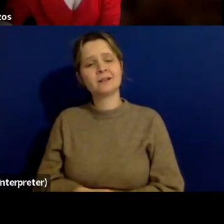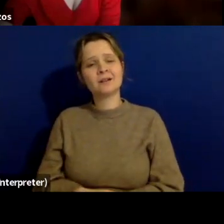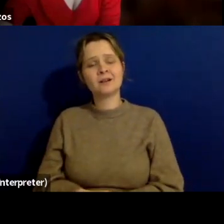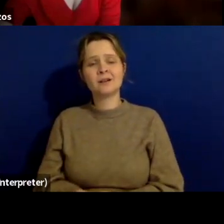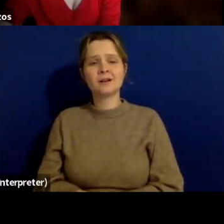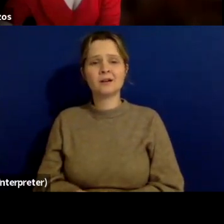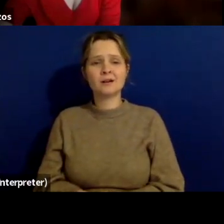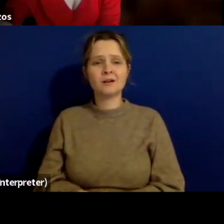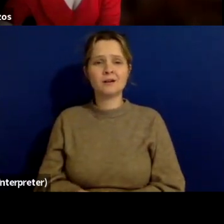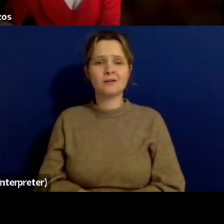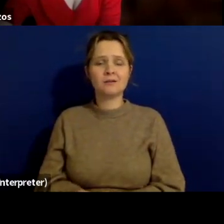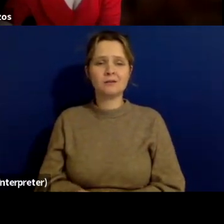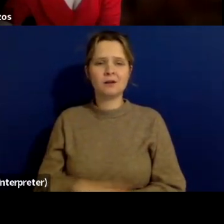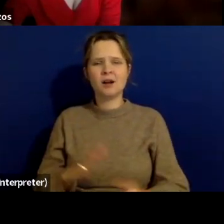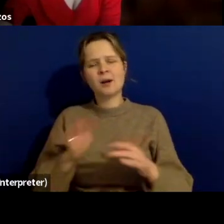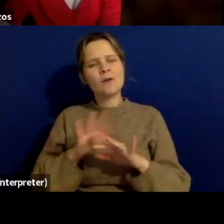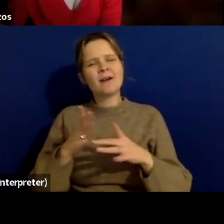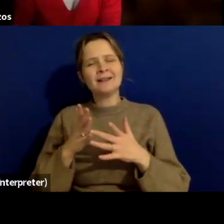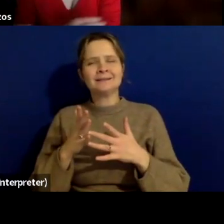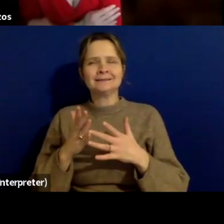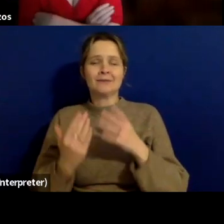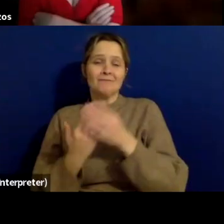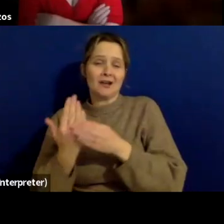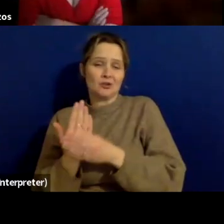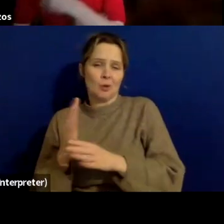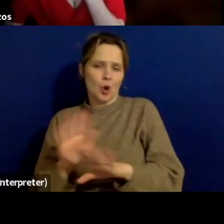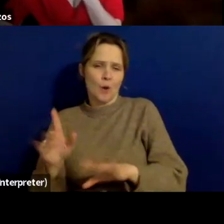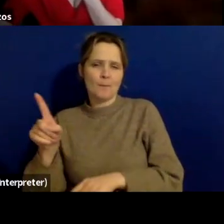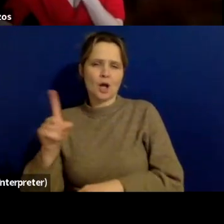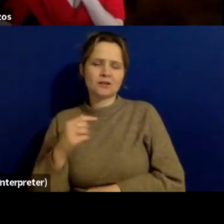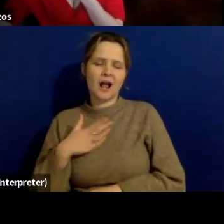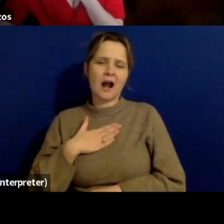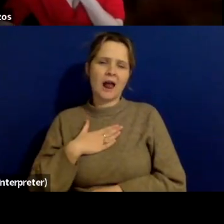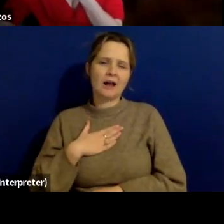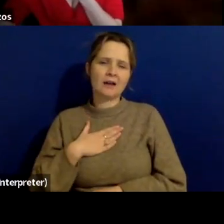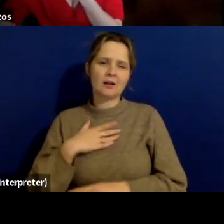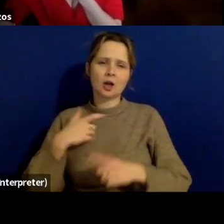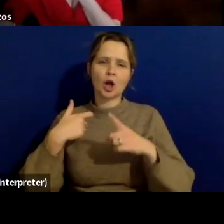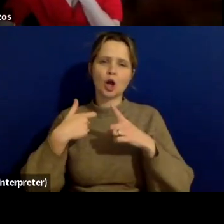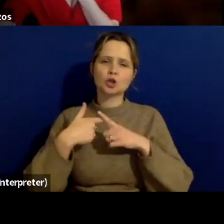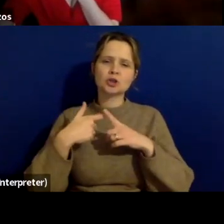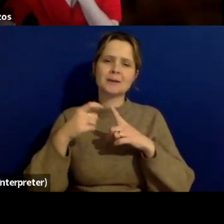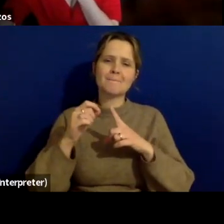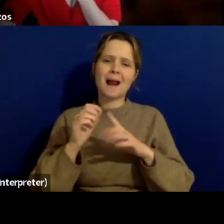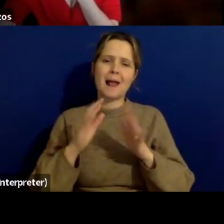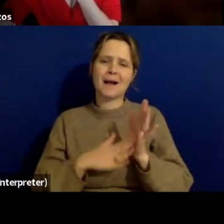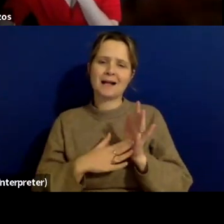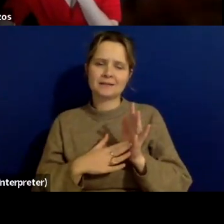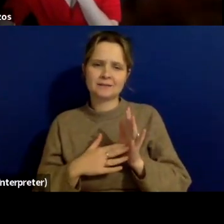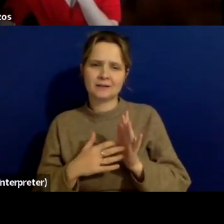let's say, maybe they're not very trendy, but I do like, for example, Kostis Palamas, these